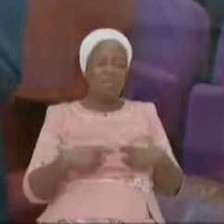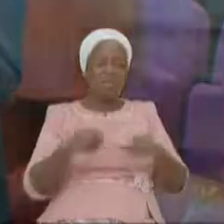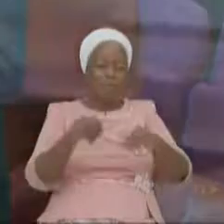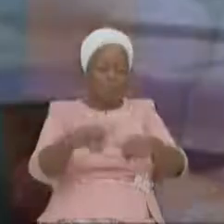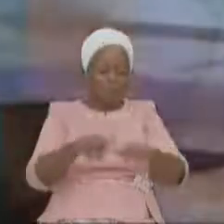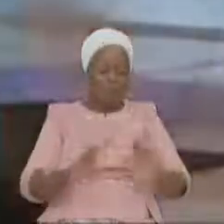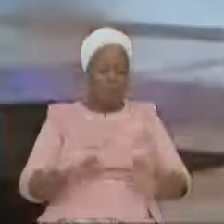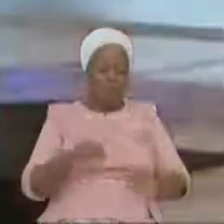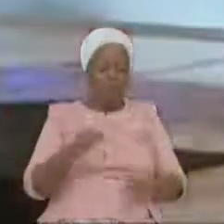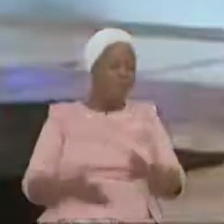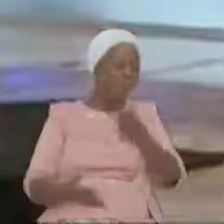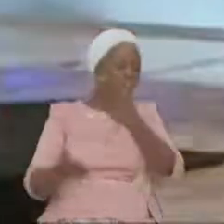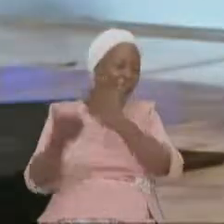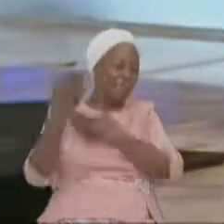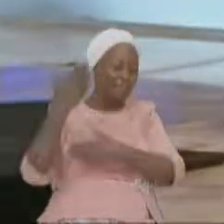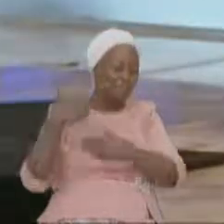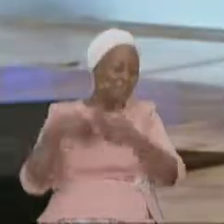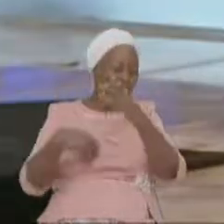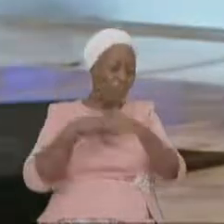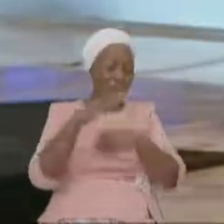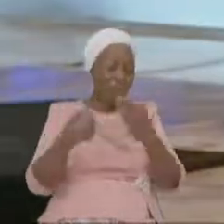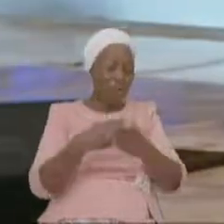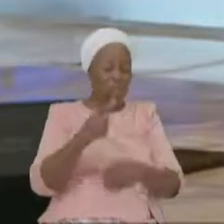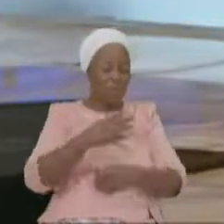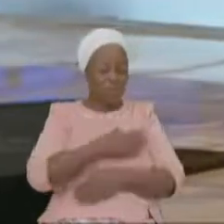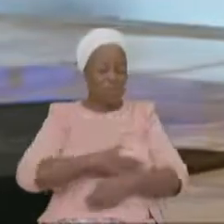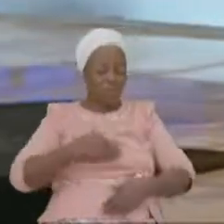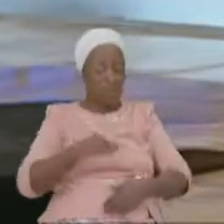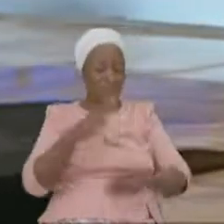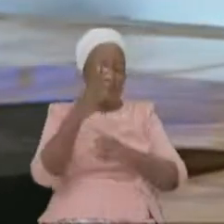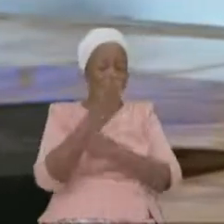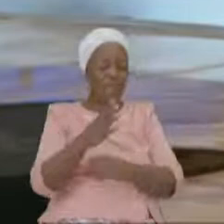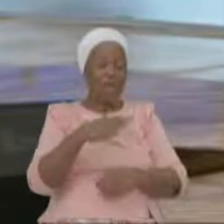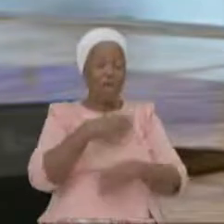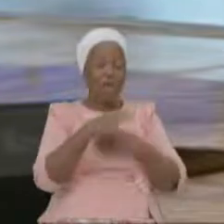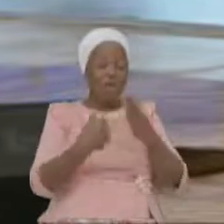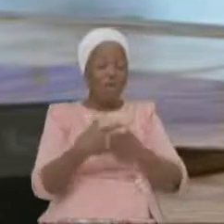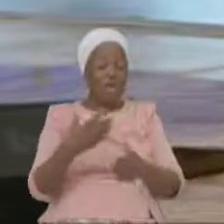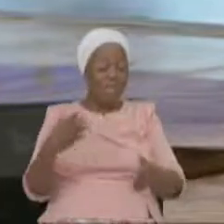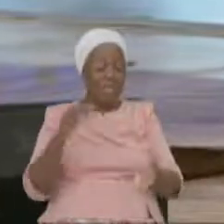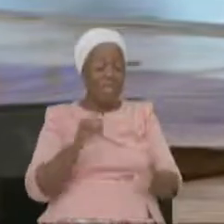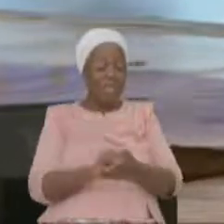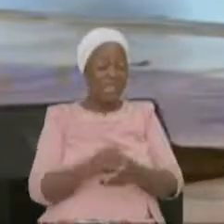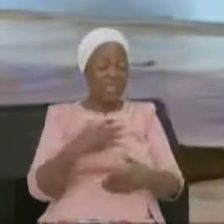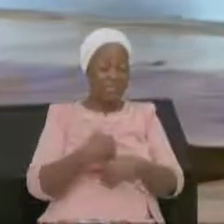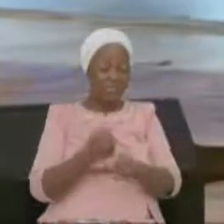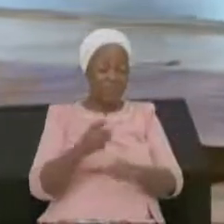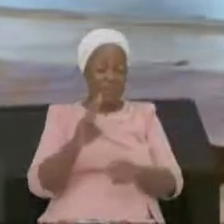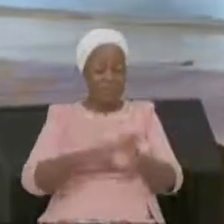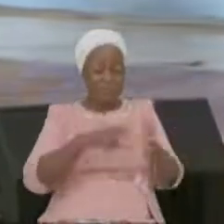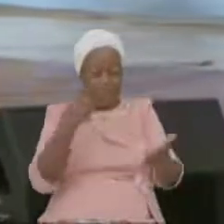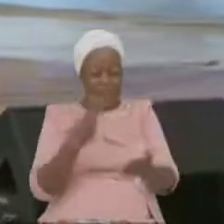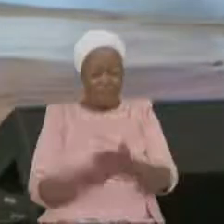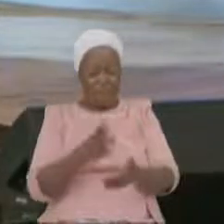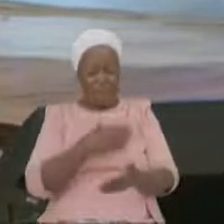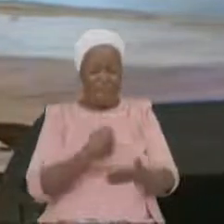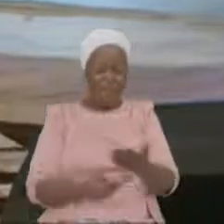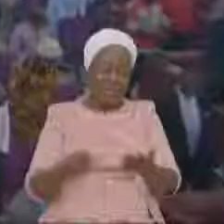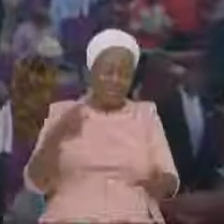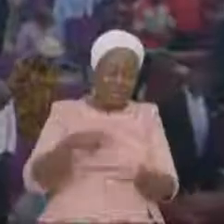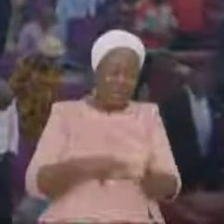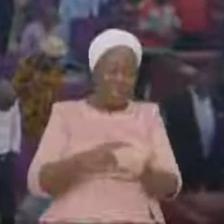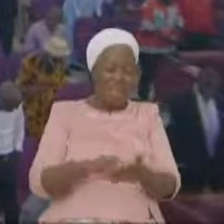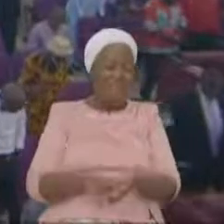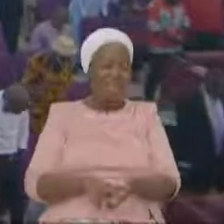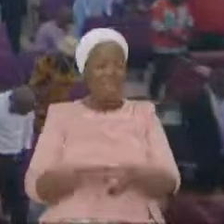Bury the past, all the pleasures of the flesh, all the things that make you fall and rise,